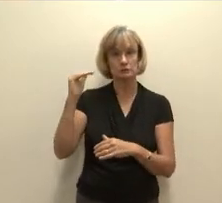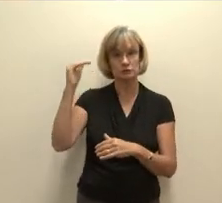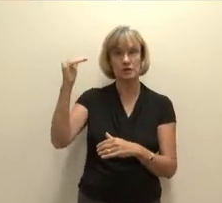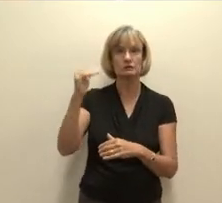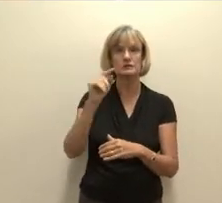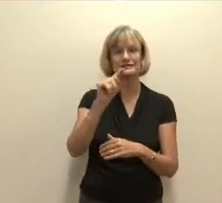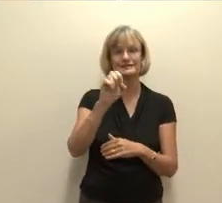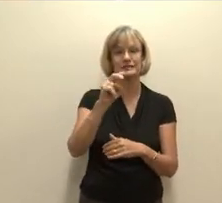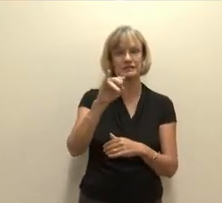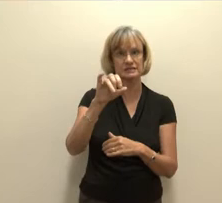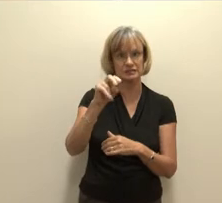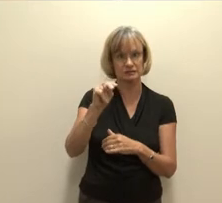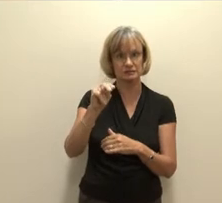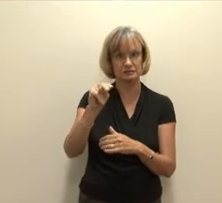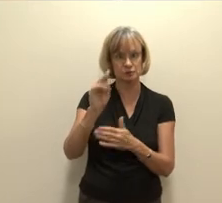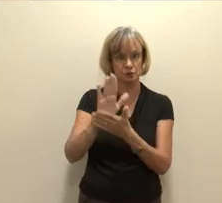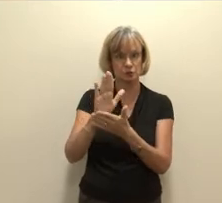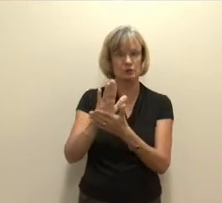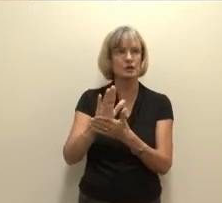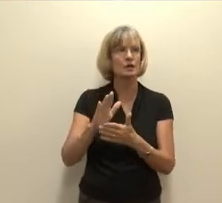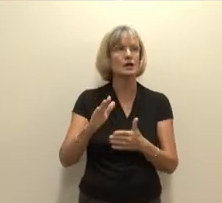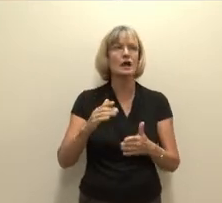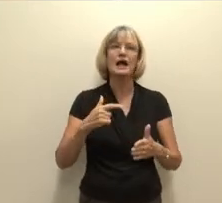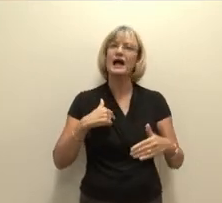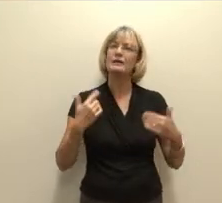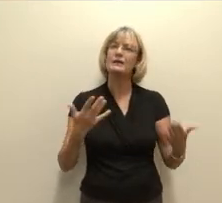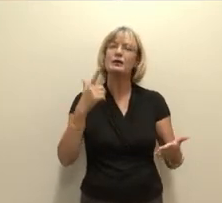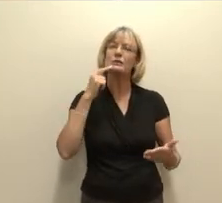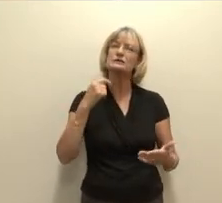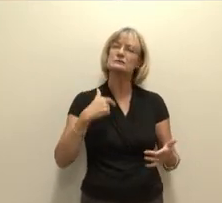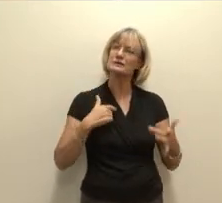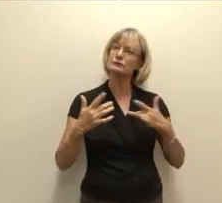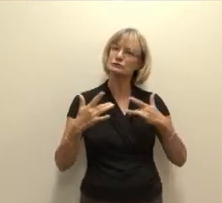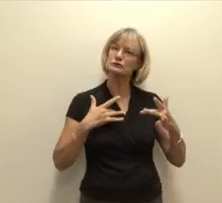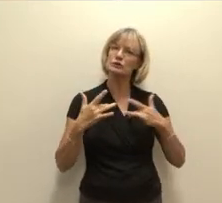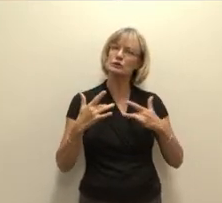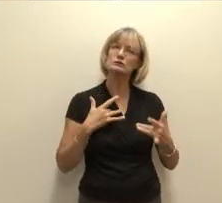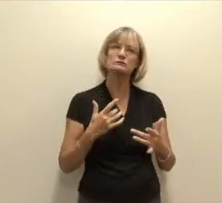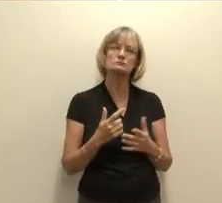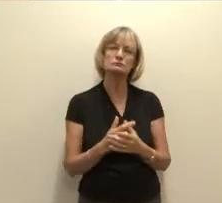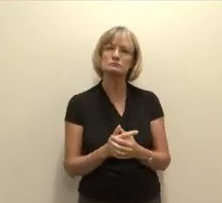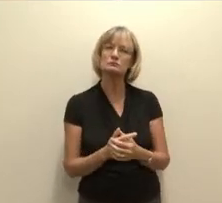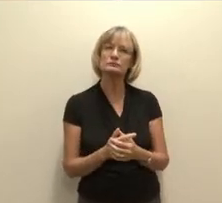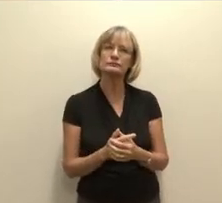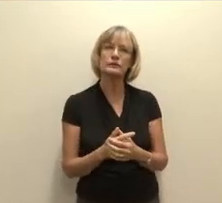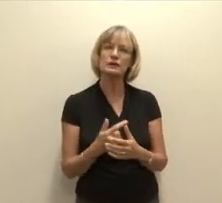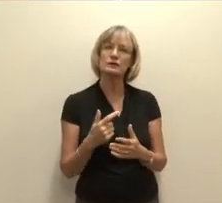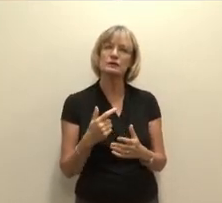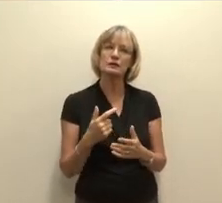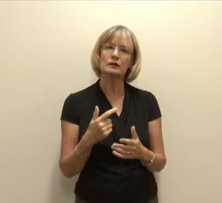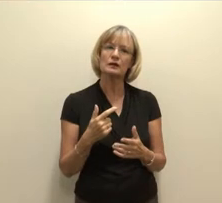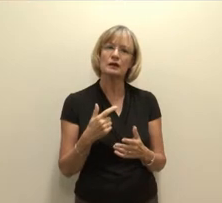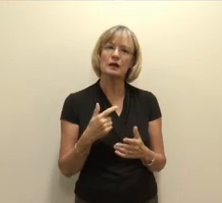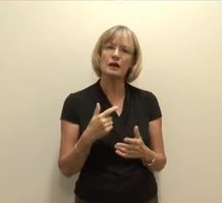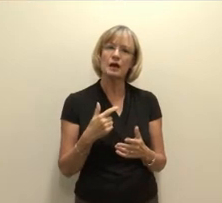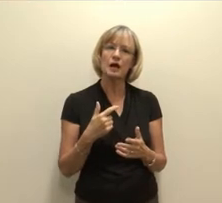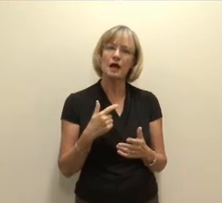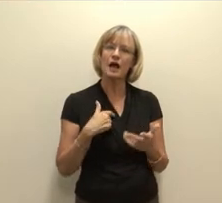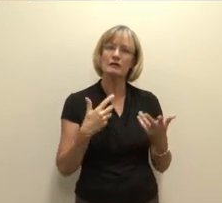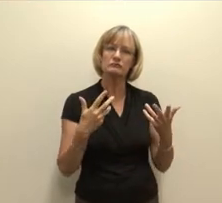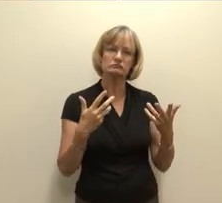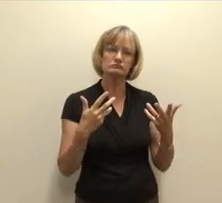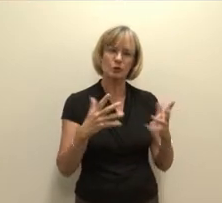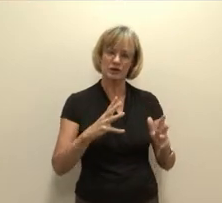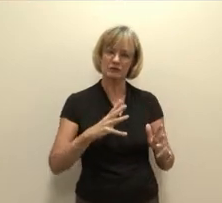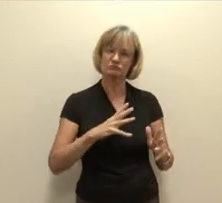at Tennyson. I stand to raise a concern that I have formally expressed